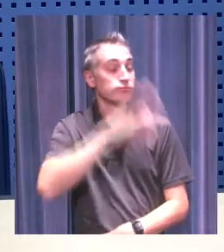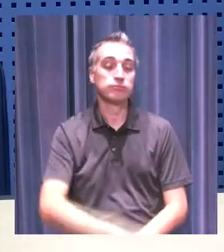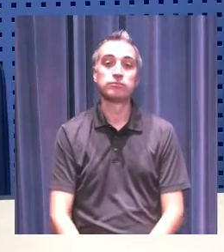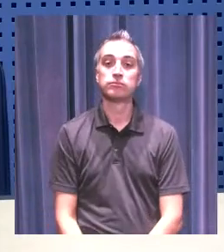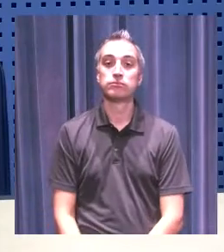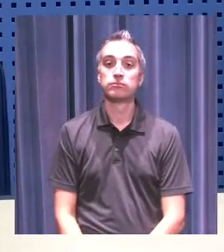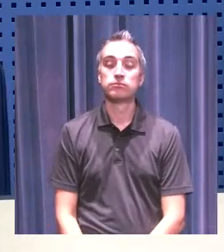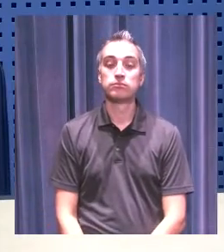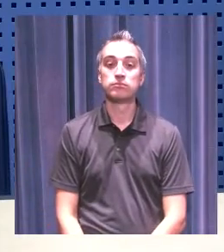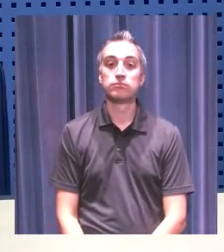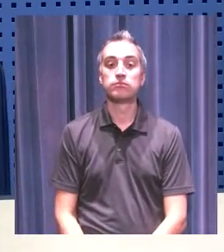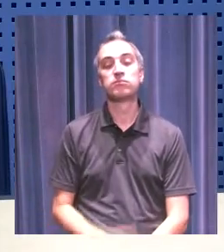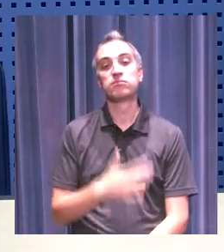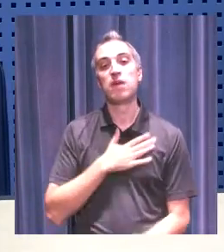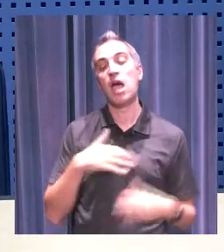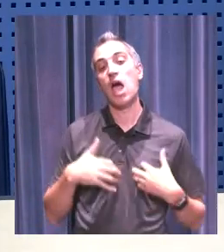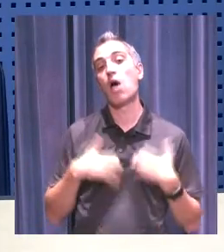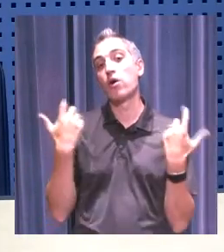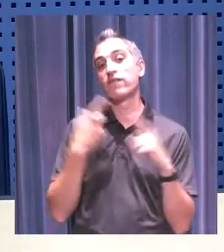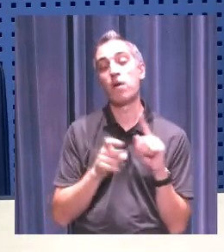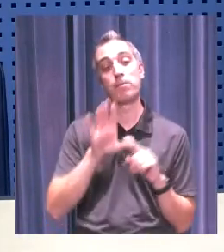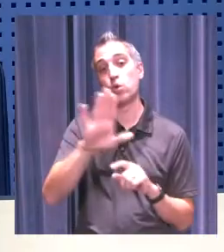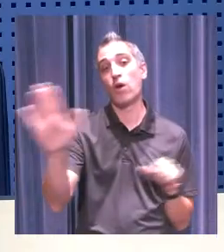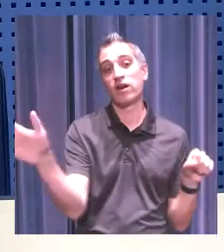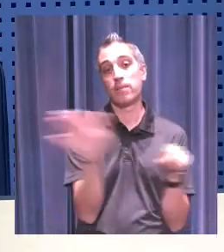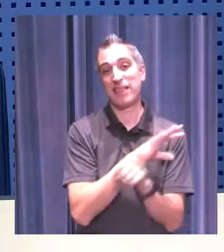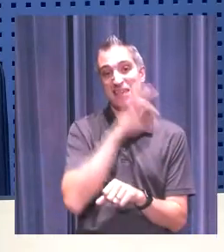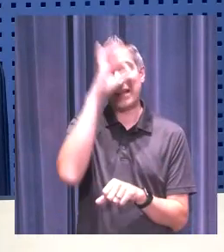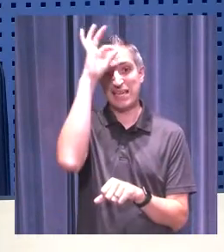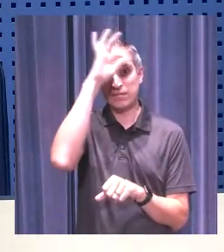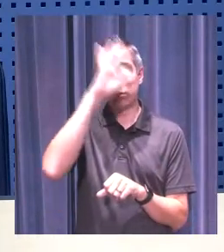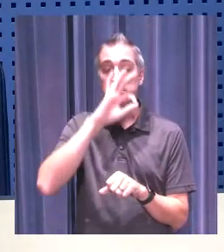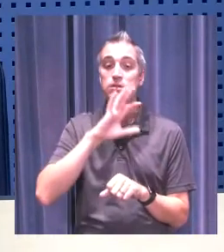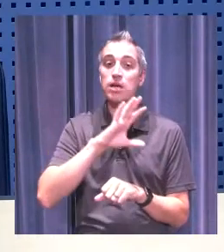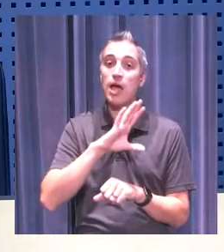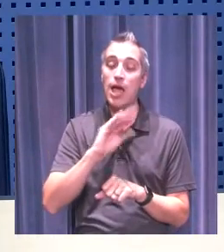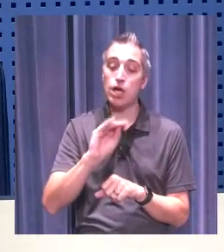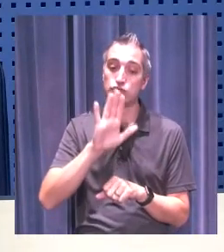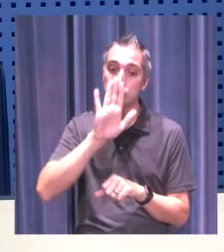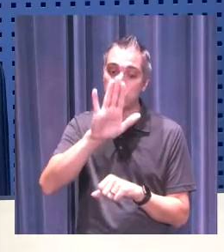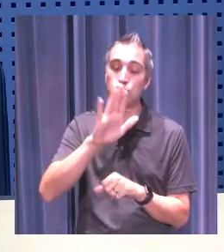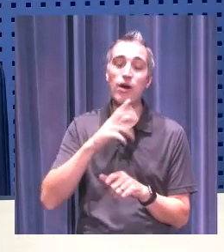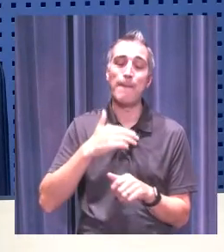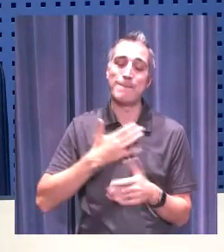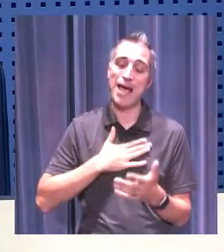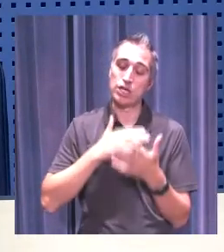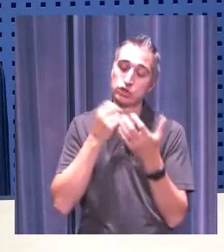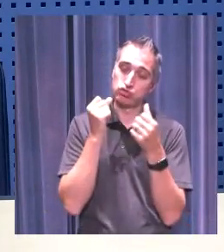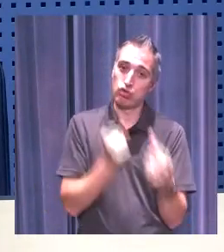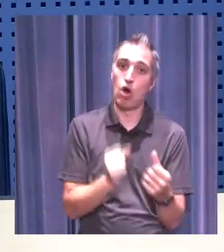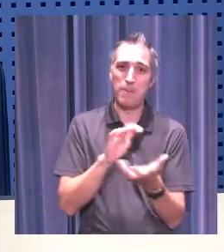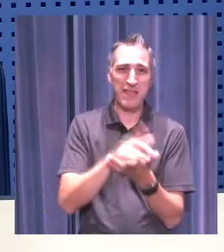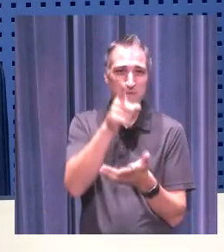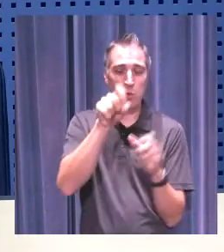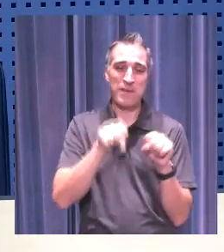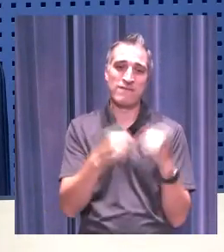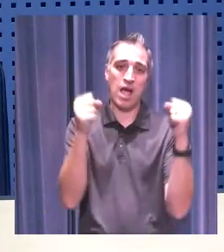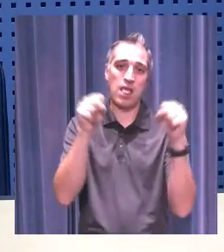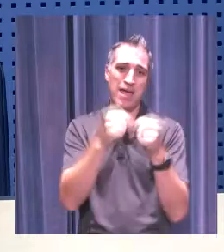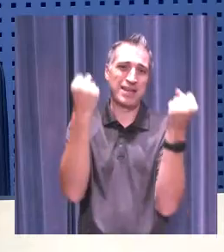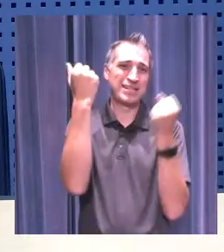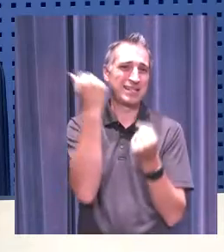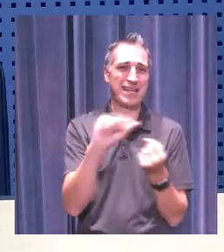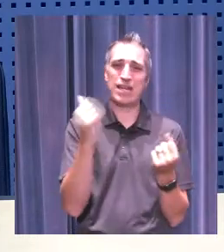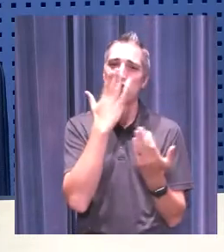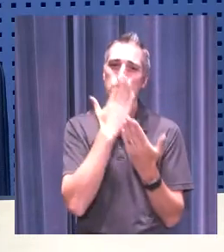In light of my outrage over your complete ignorance of the public in your efforts and my very strong belief that you have been violating any